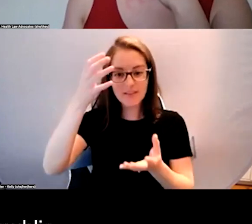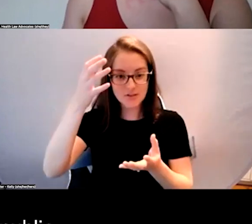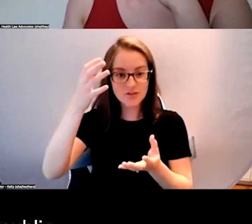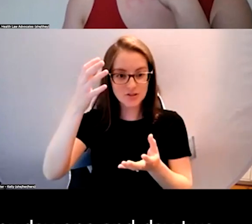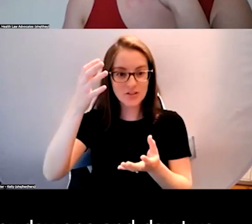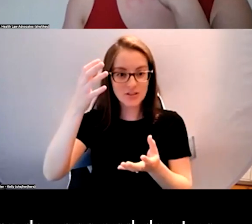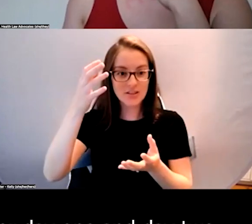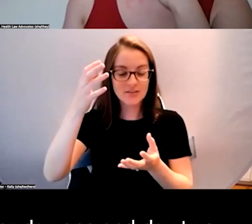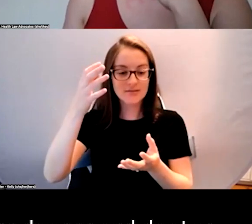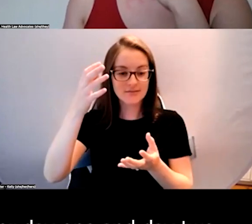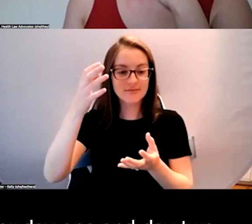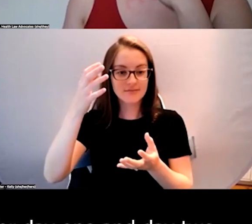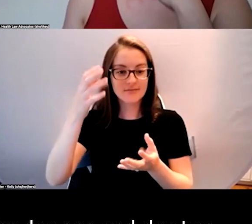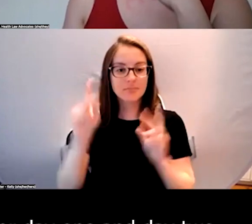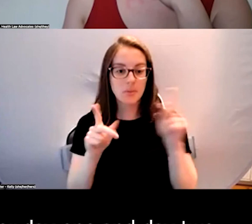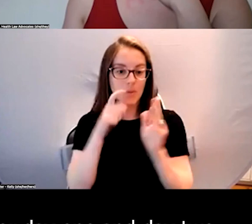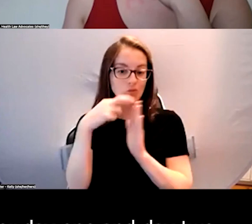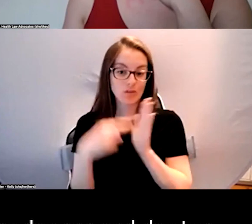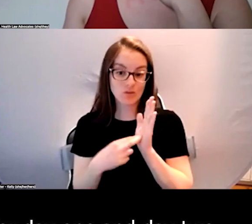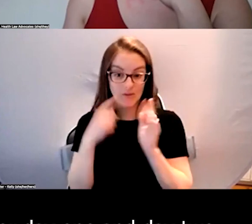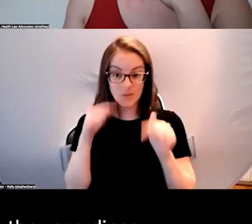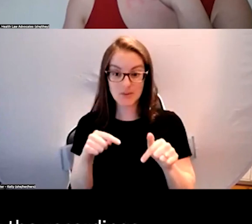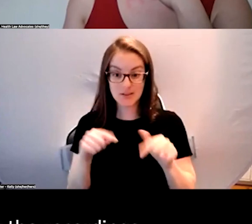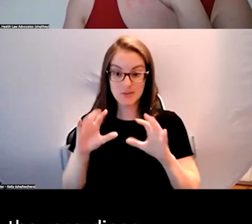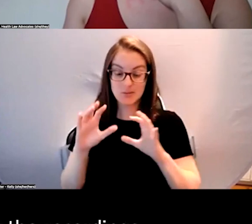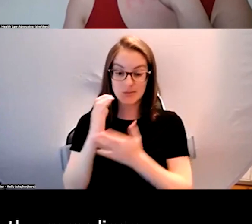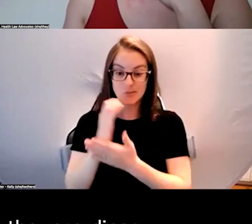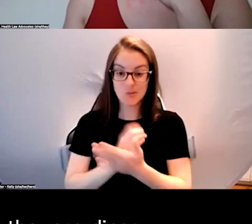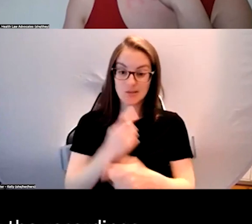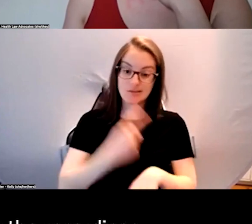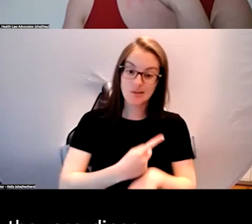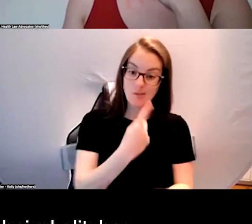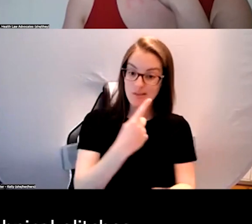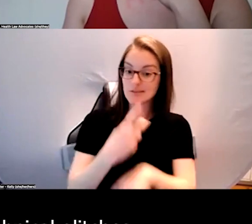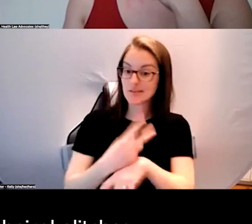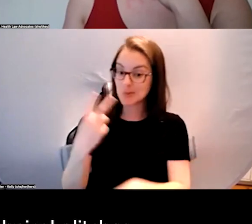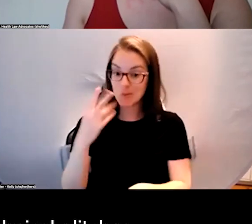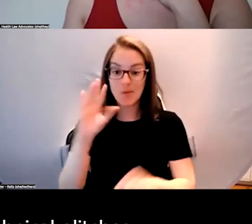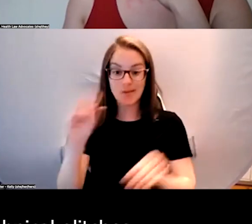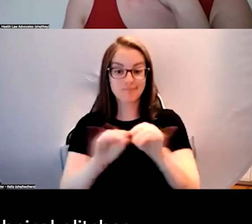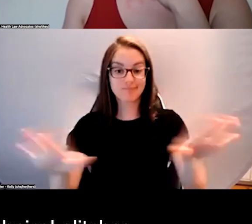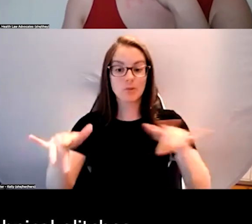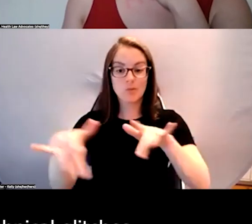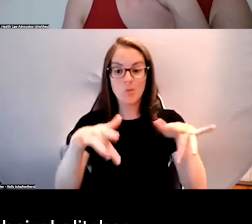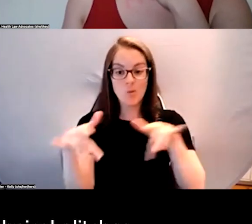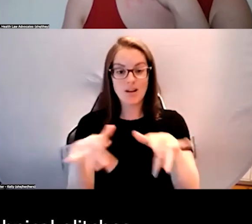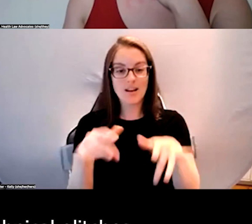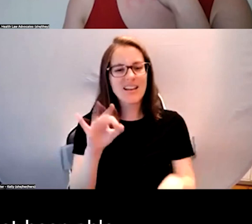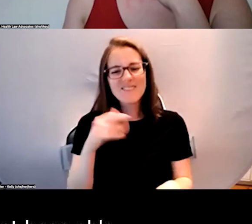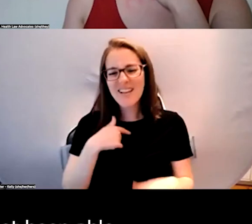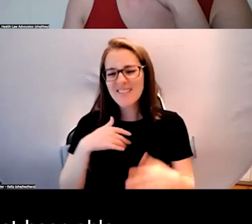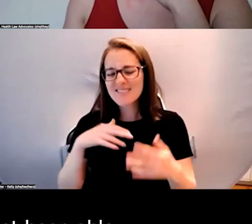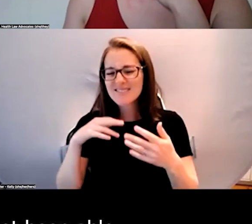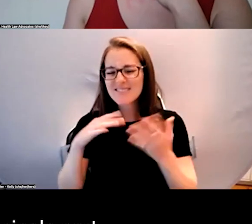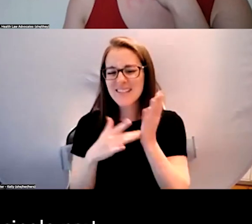to the public, to all those who registered for day 1 and day 2. We'll be sending out the recordings. If there are any technical glitches, we